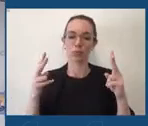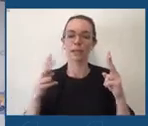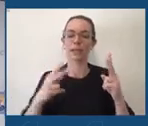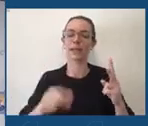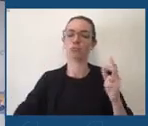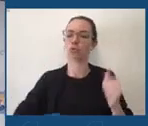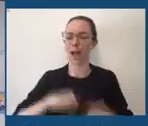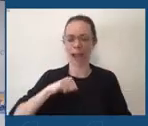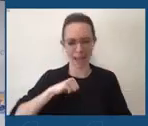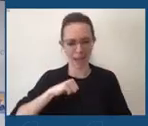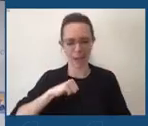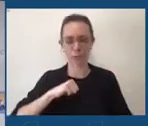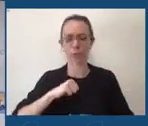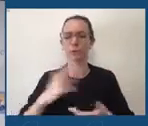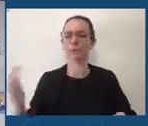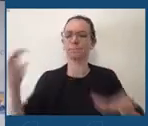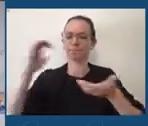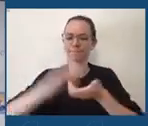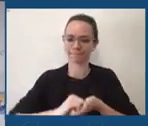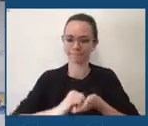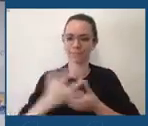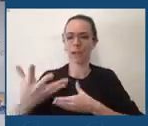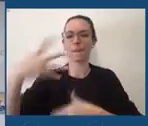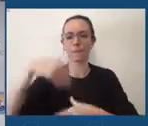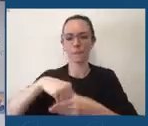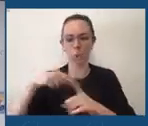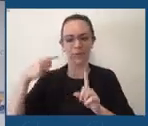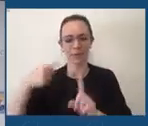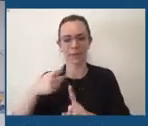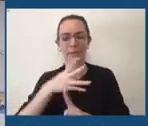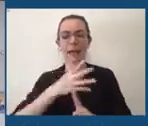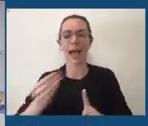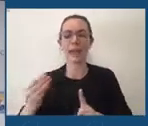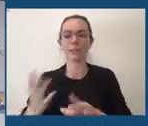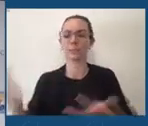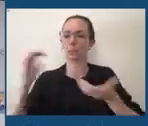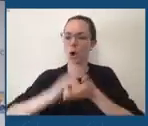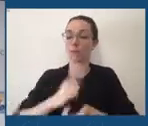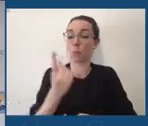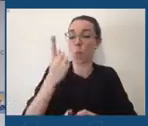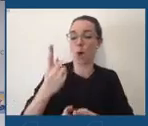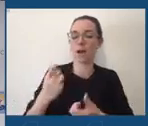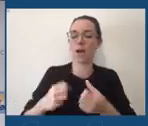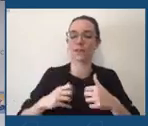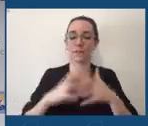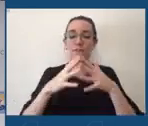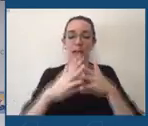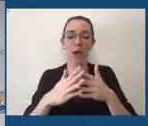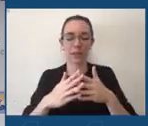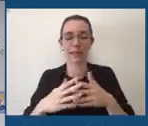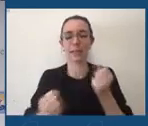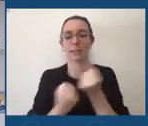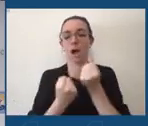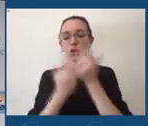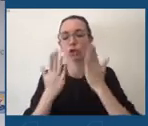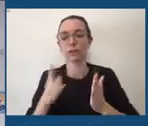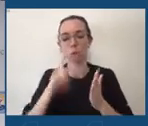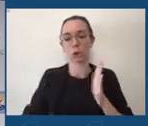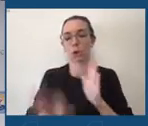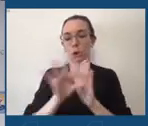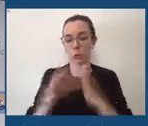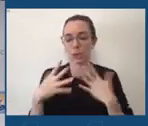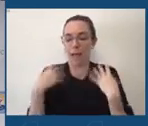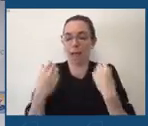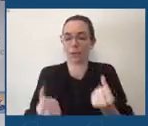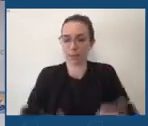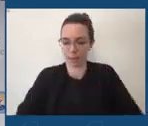We're very proud to be part of this and to be part of one of the founding sponsors for Choose a Healthy Life and to kick off this